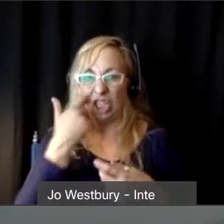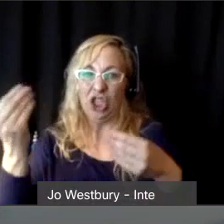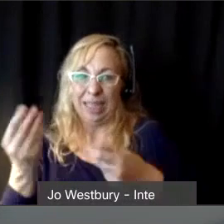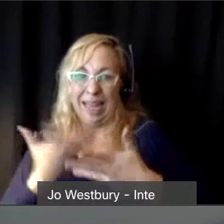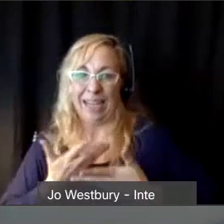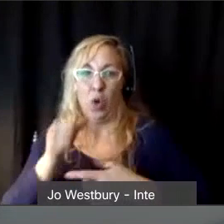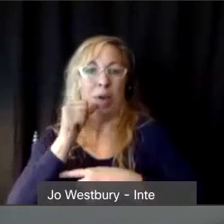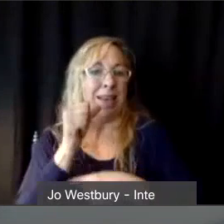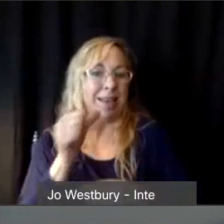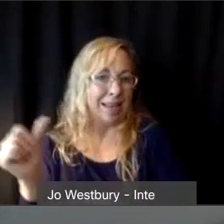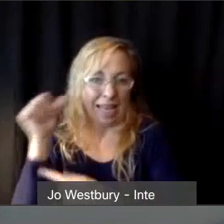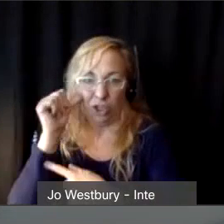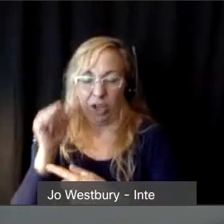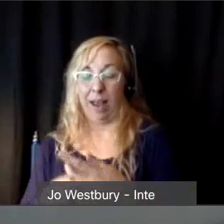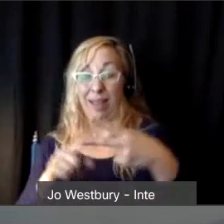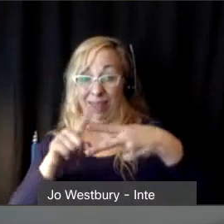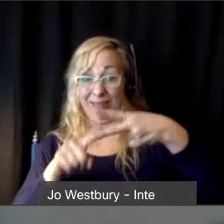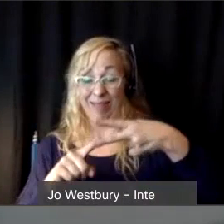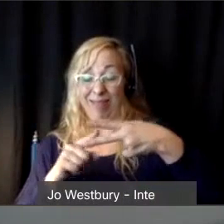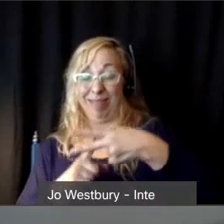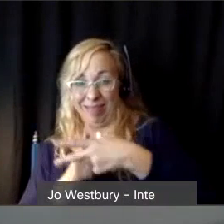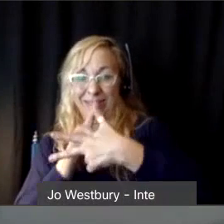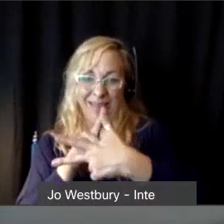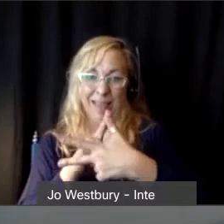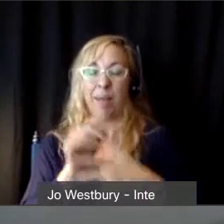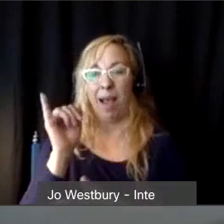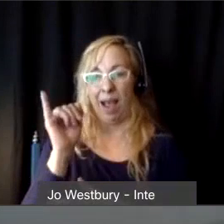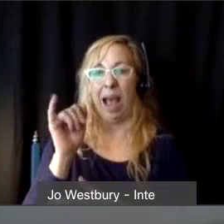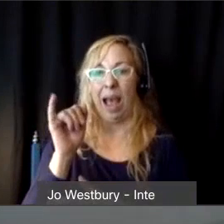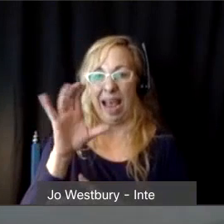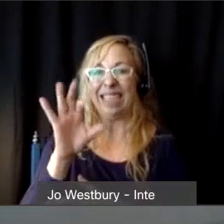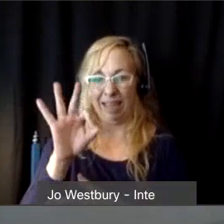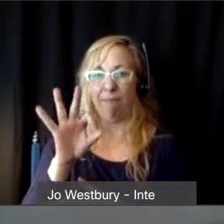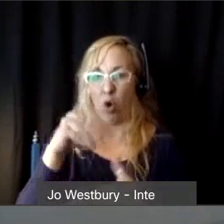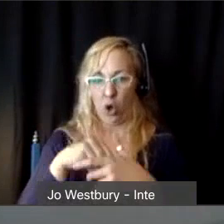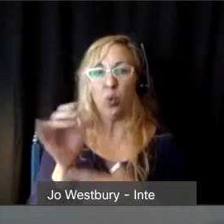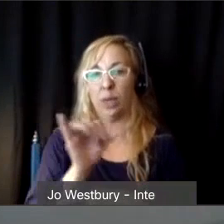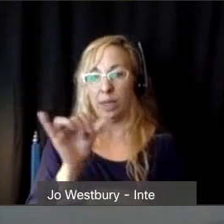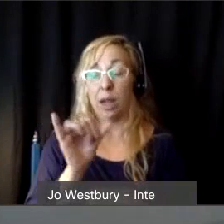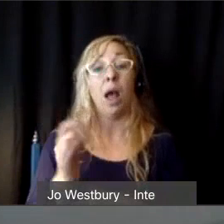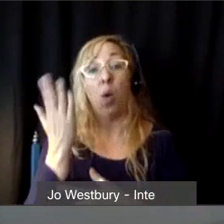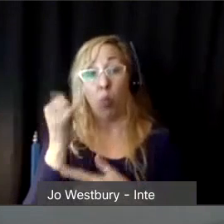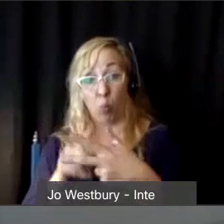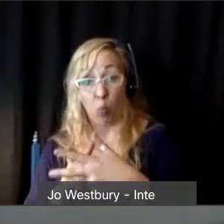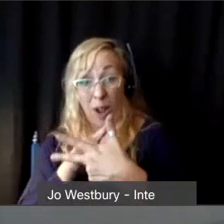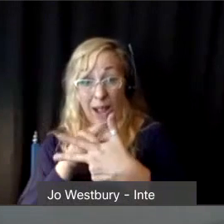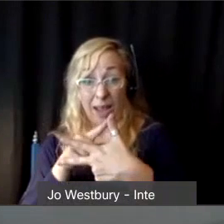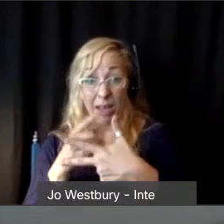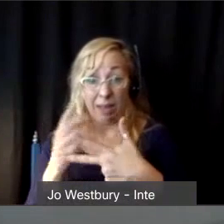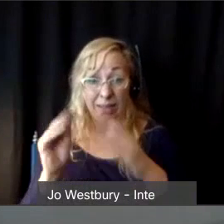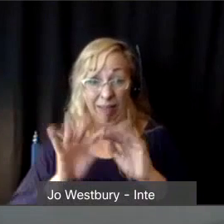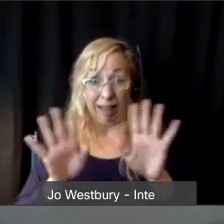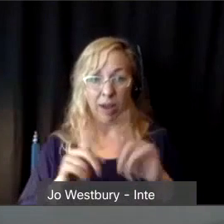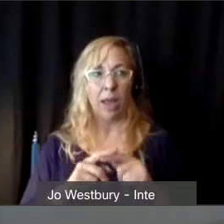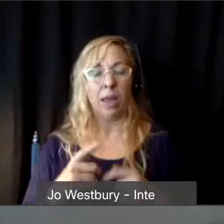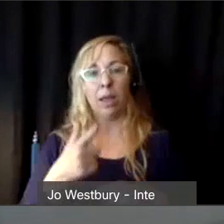was intended to include intermediate care facilities as well. And the reason for that would be that people